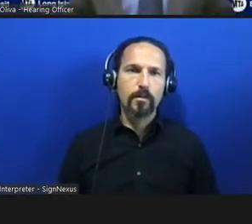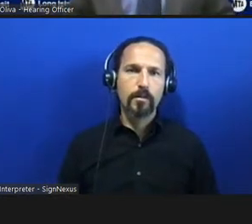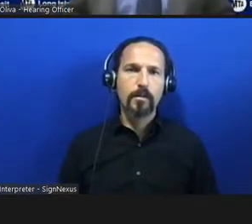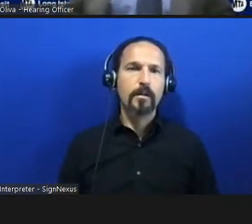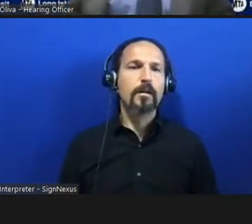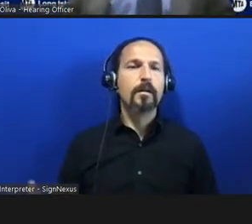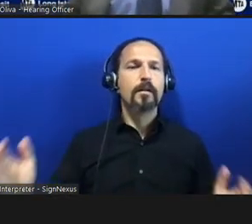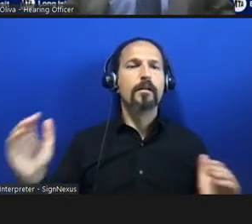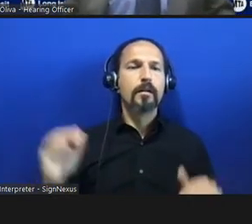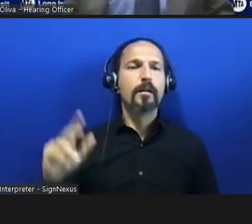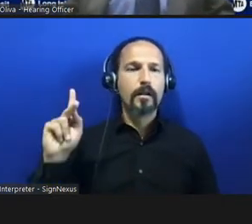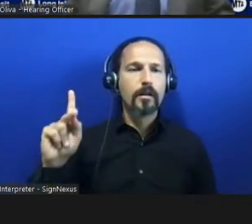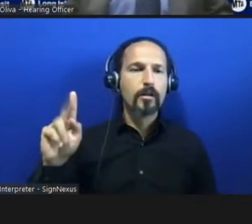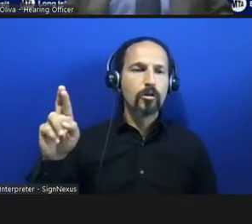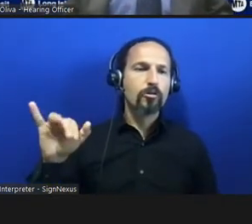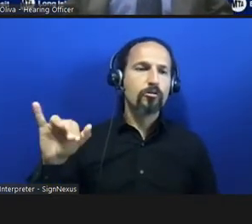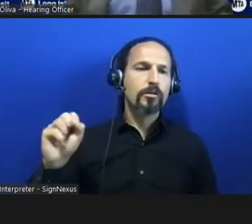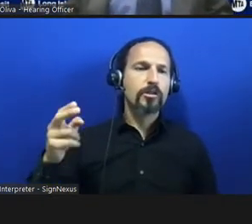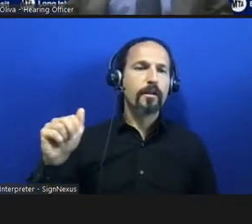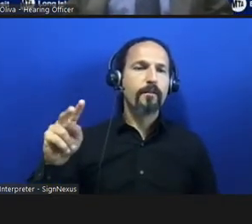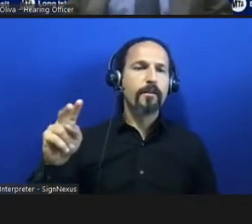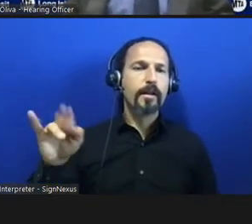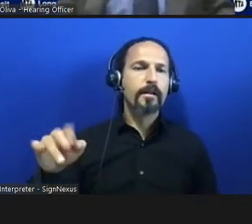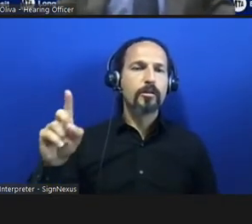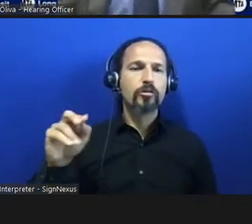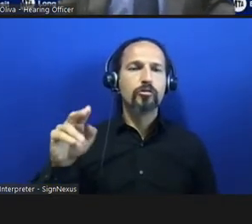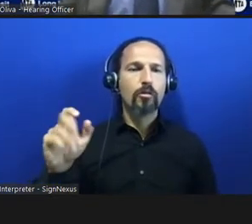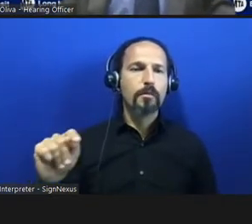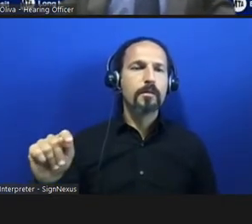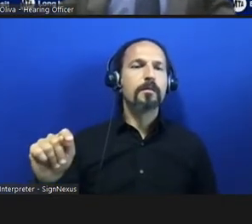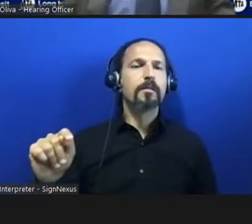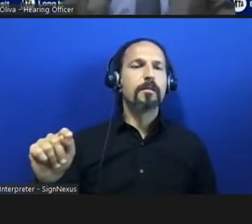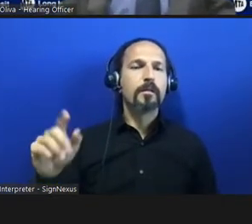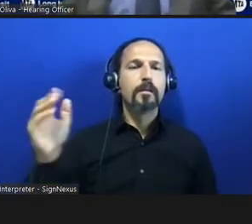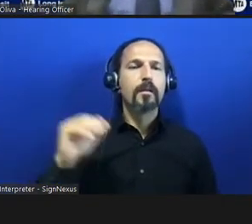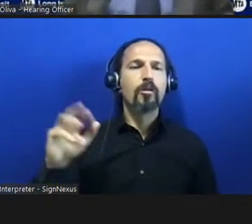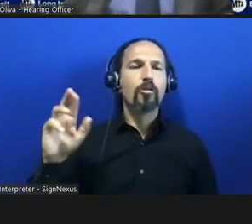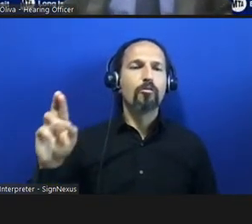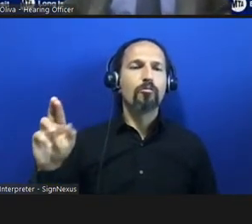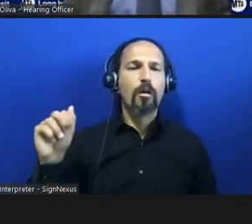the next speaker is krishovani Drummond followed by Raul Rivera